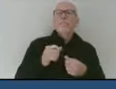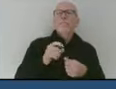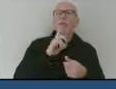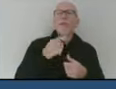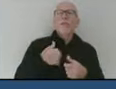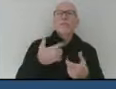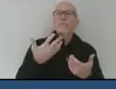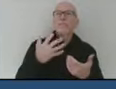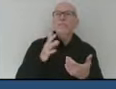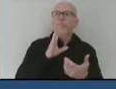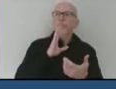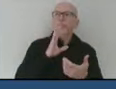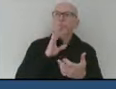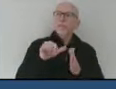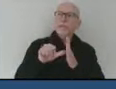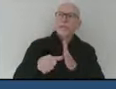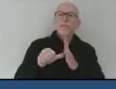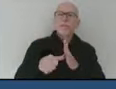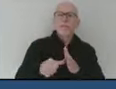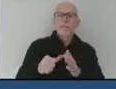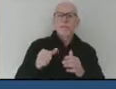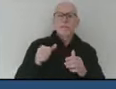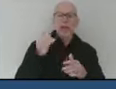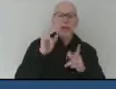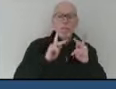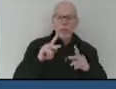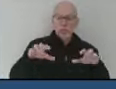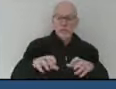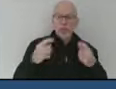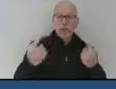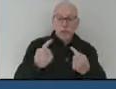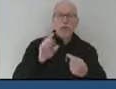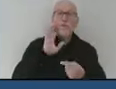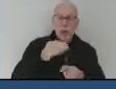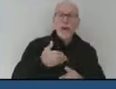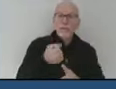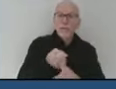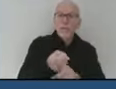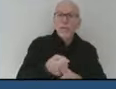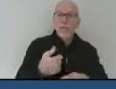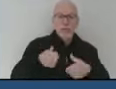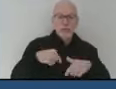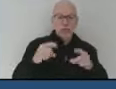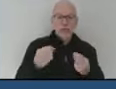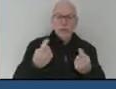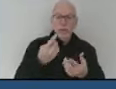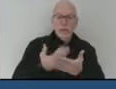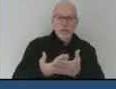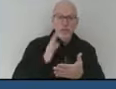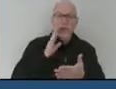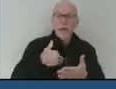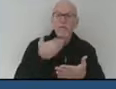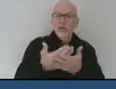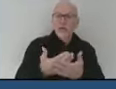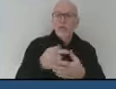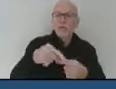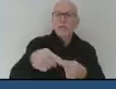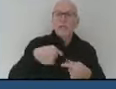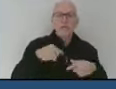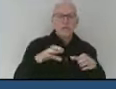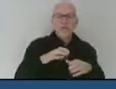drum enough, that with every action, there's an equal or greater reaction, whether it be good or adverse. And the